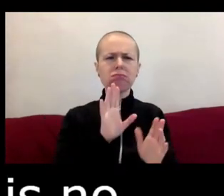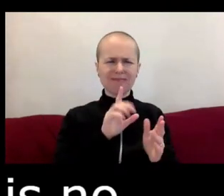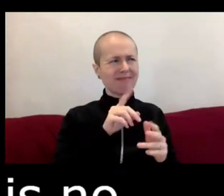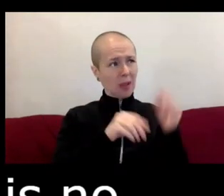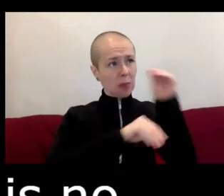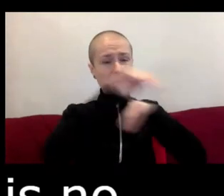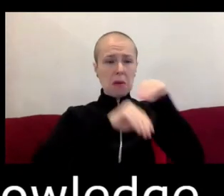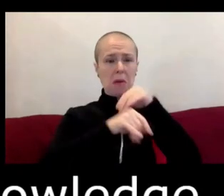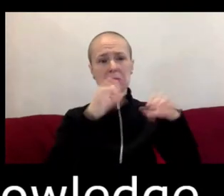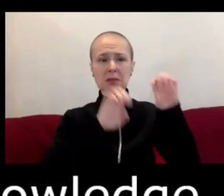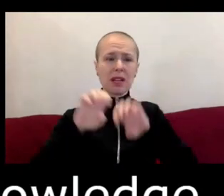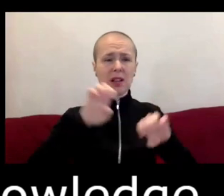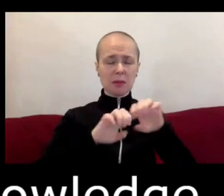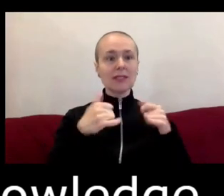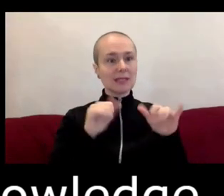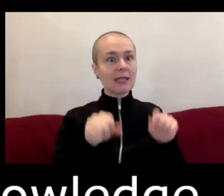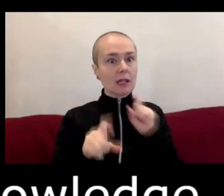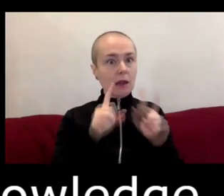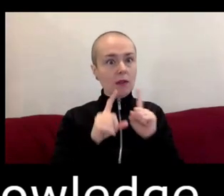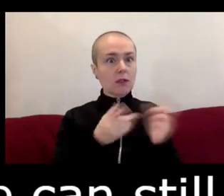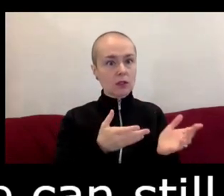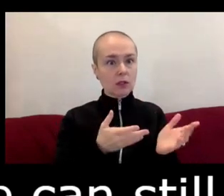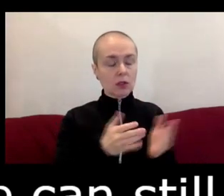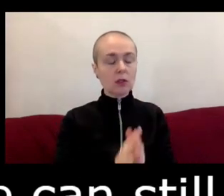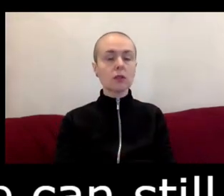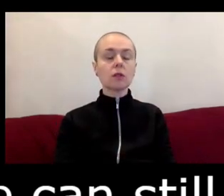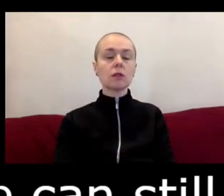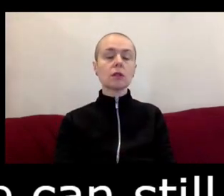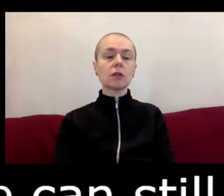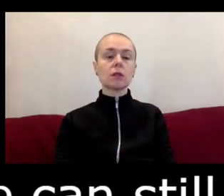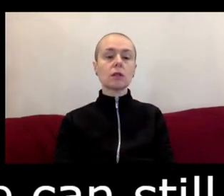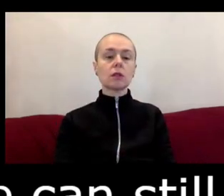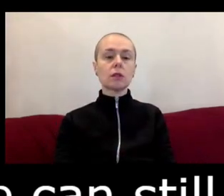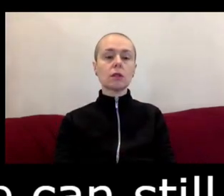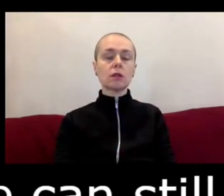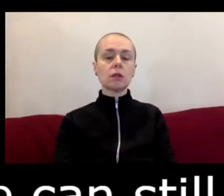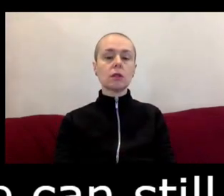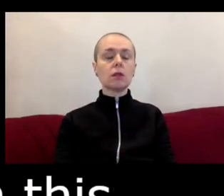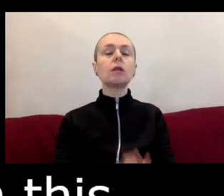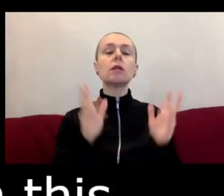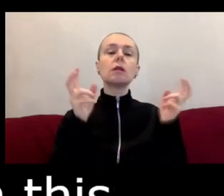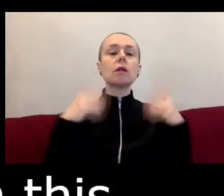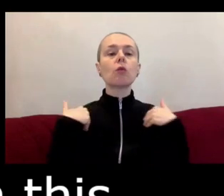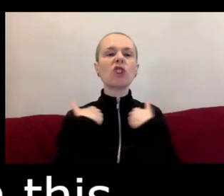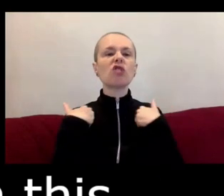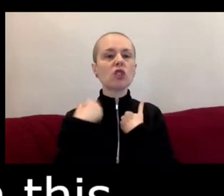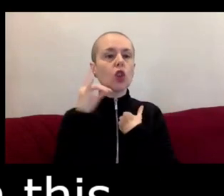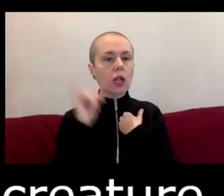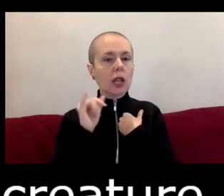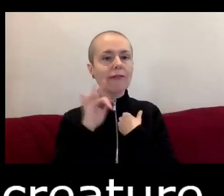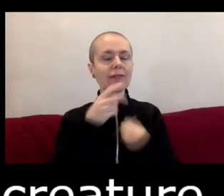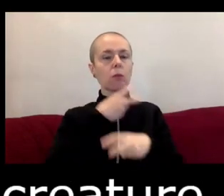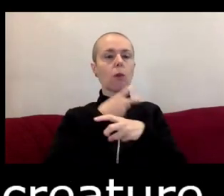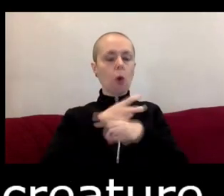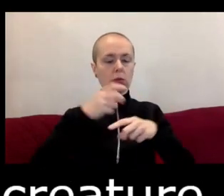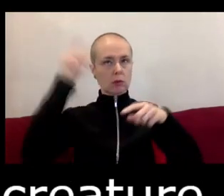out of it. We can still have a conversation with his child, like, what would a creature look like if there are bones